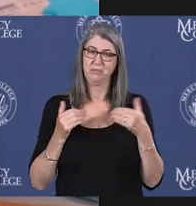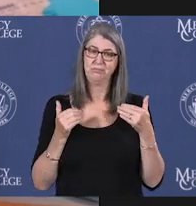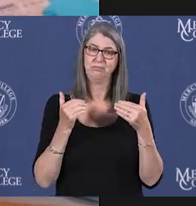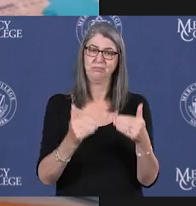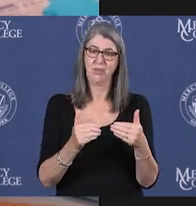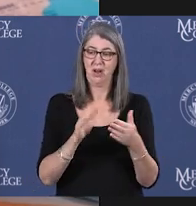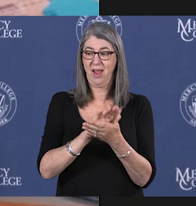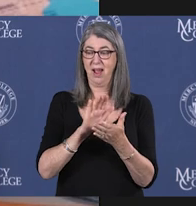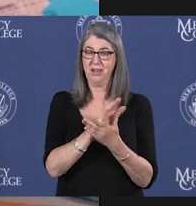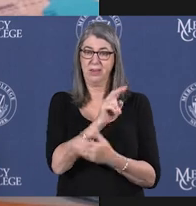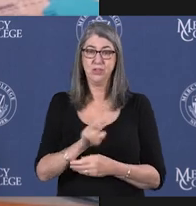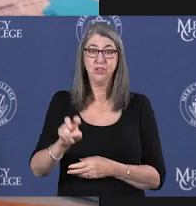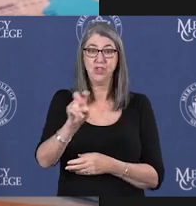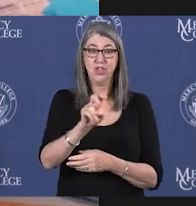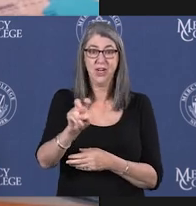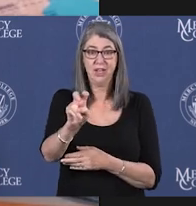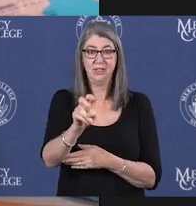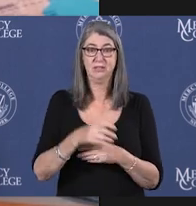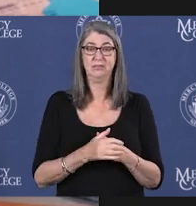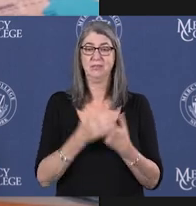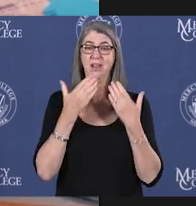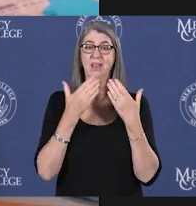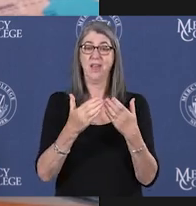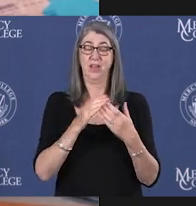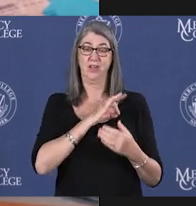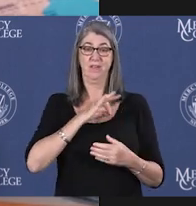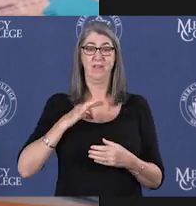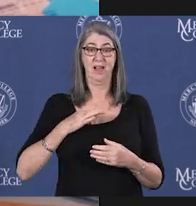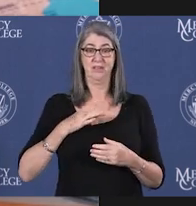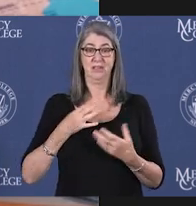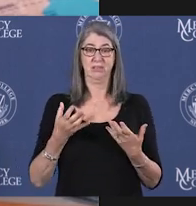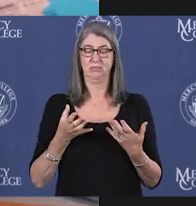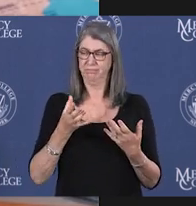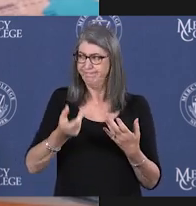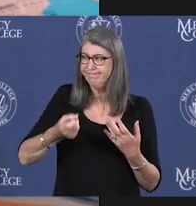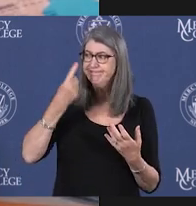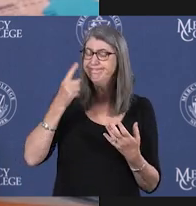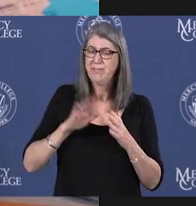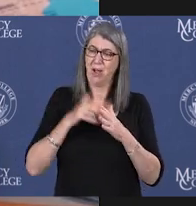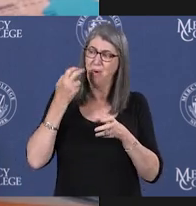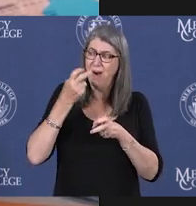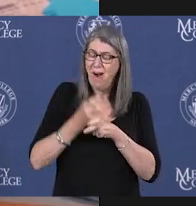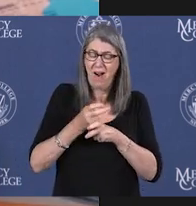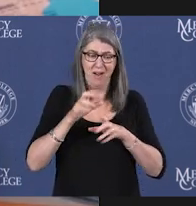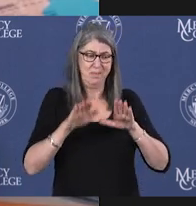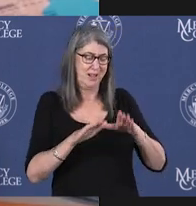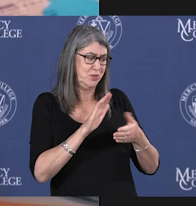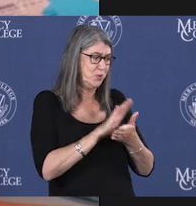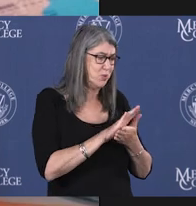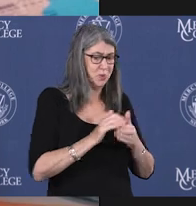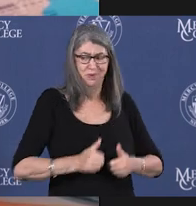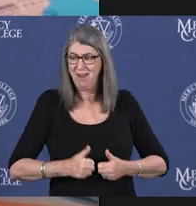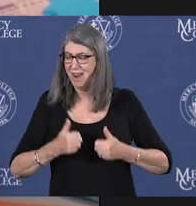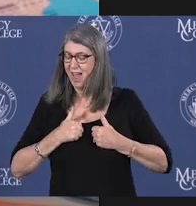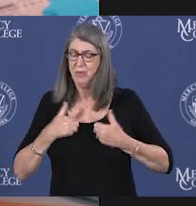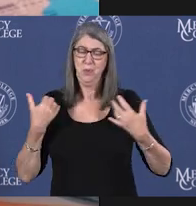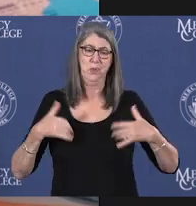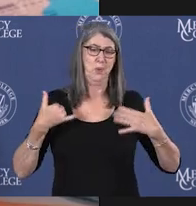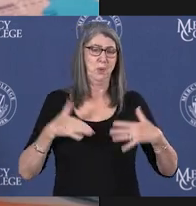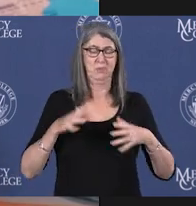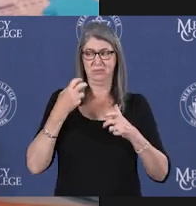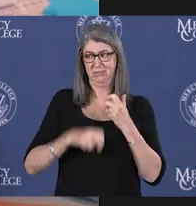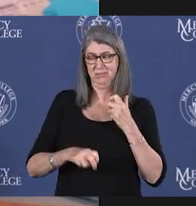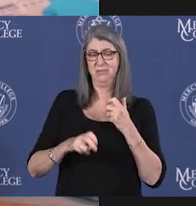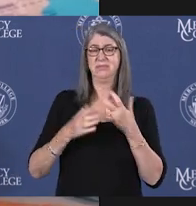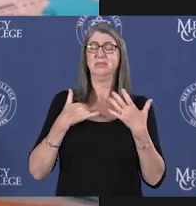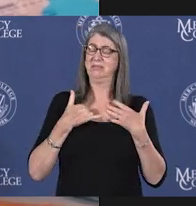progressed on our academic journeys. Thank you to the faculty who understood how hard balancing school with life can be and gave